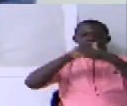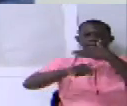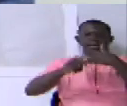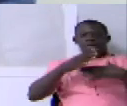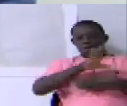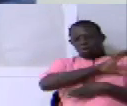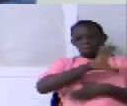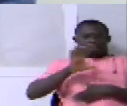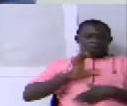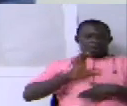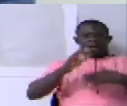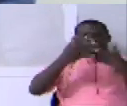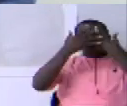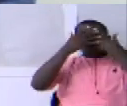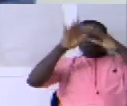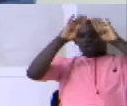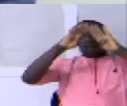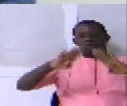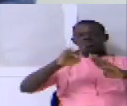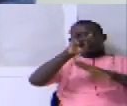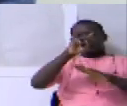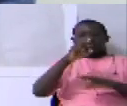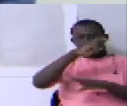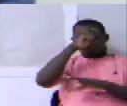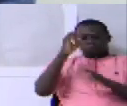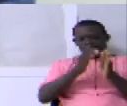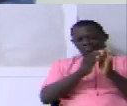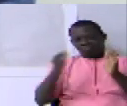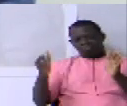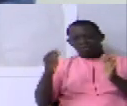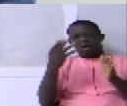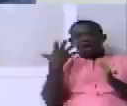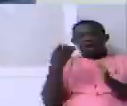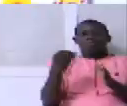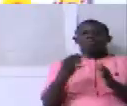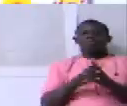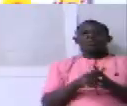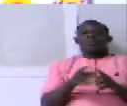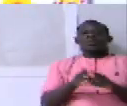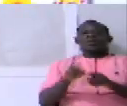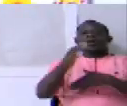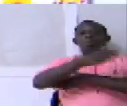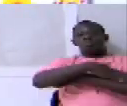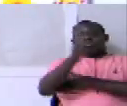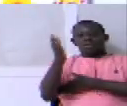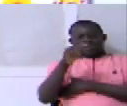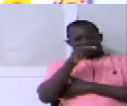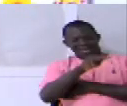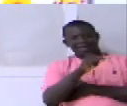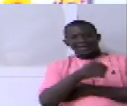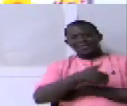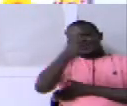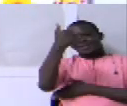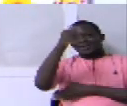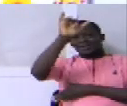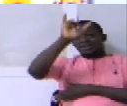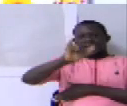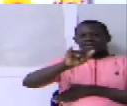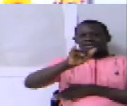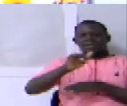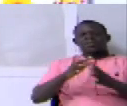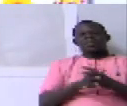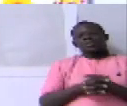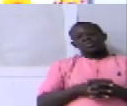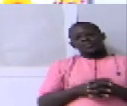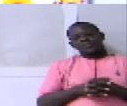kaso kasola sansambako no ye sanji jelle kiji. At the gate like 6 years. Bunda like aframe gate lodge nga sanji woro